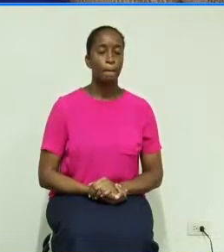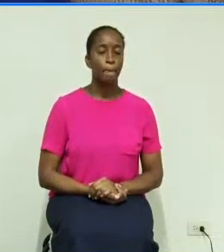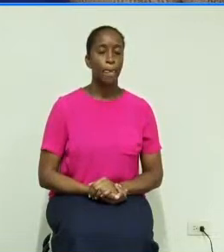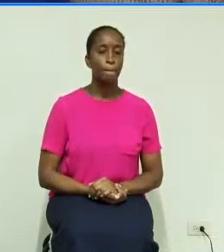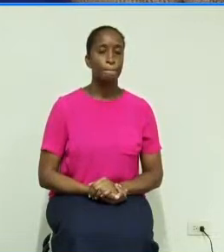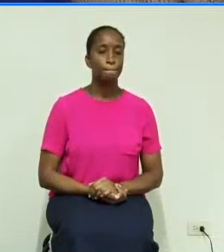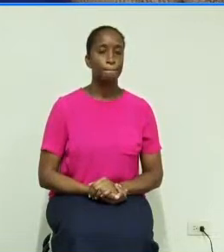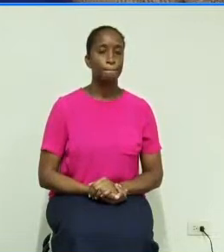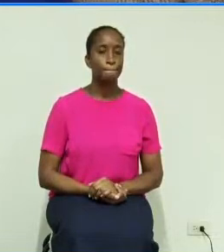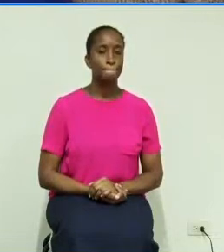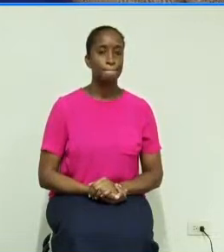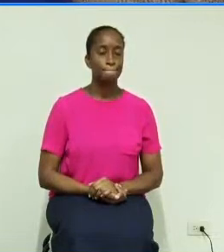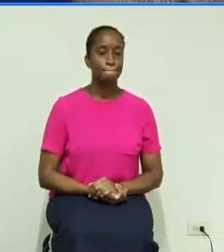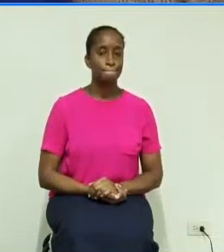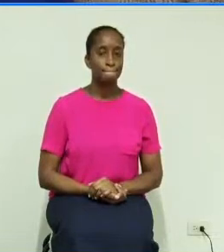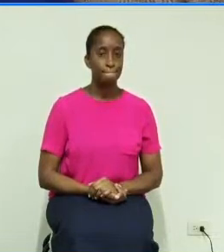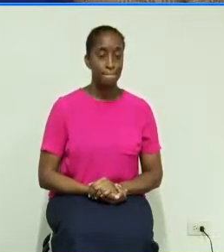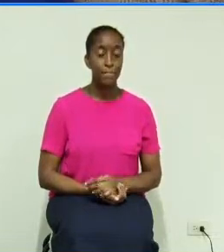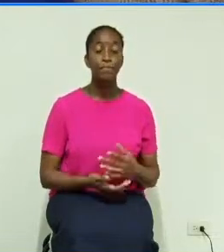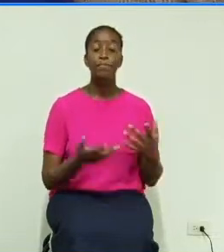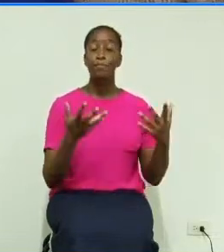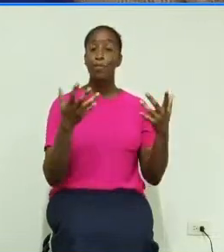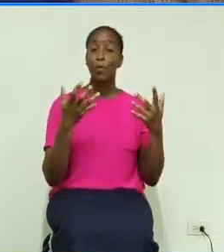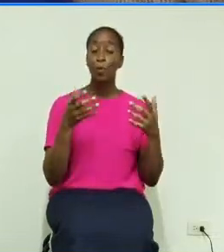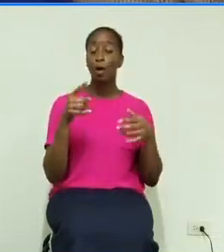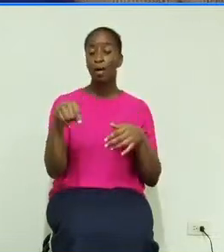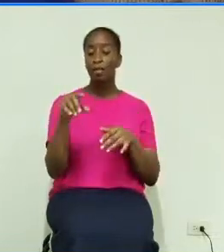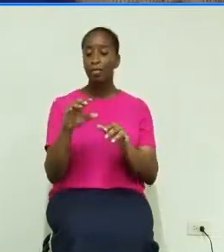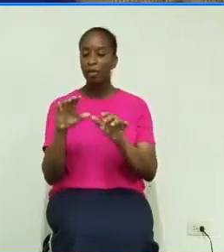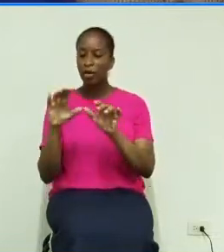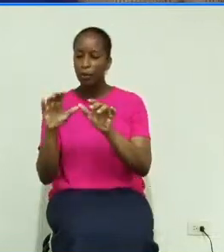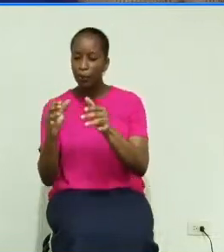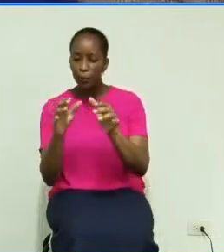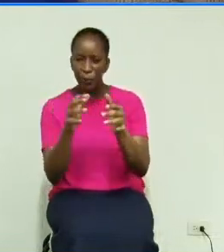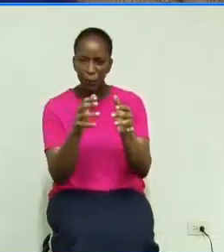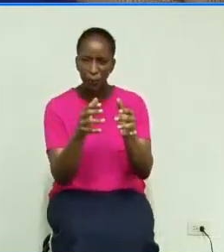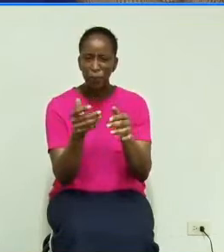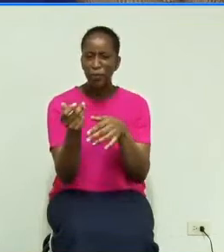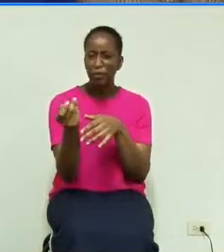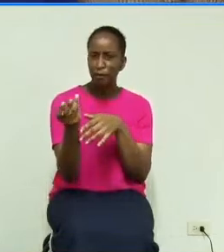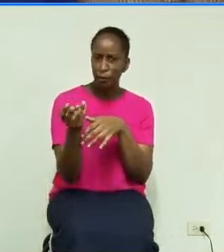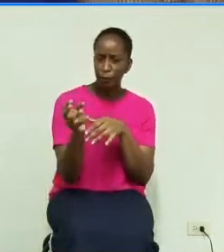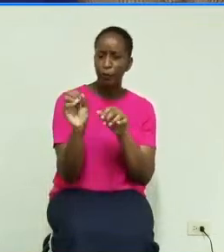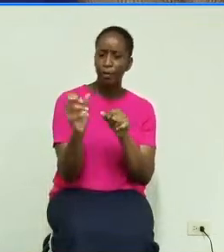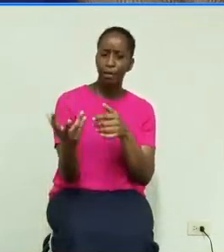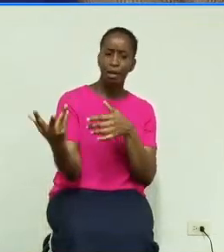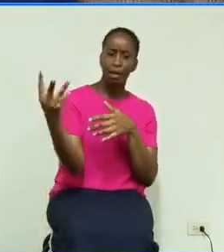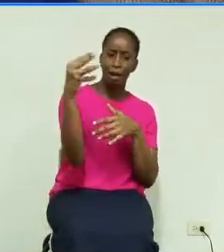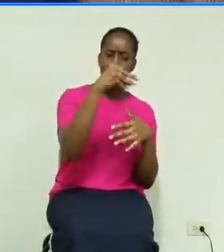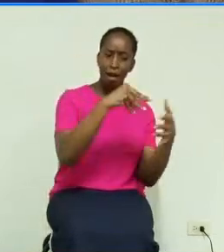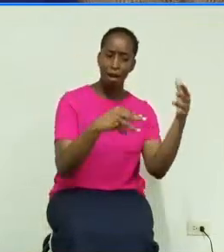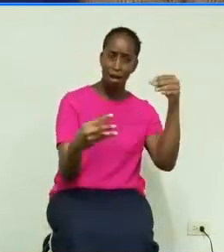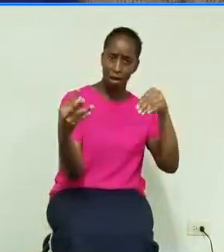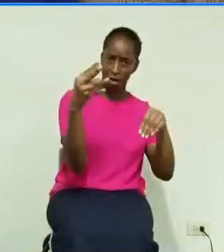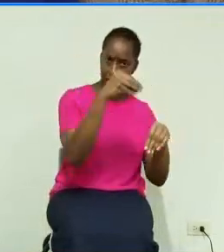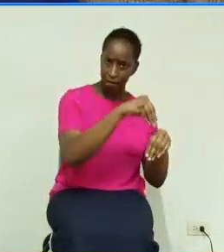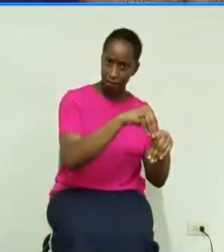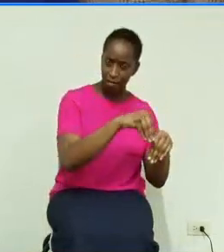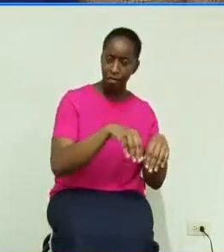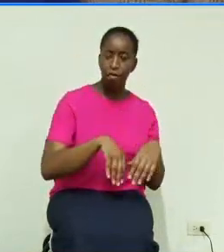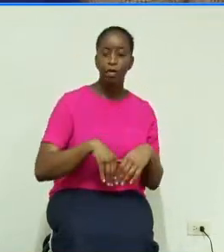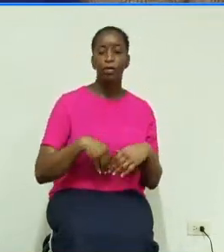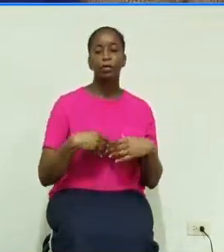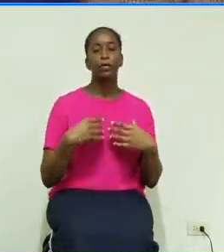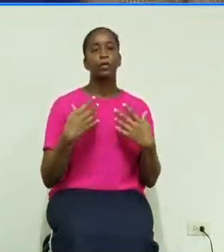achieved by including minority communities, or giving a voice to certain social, economic,